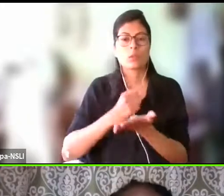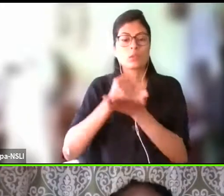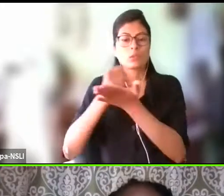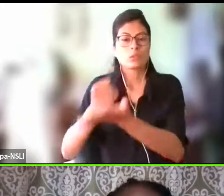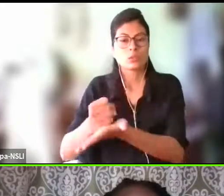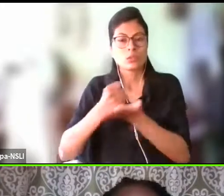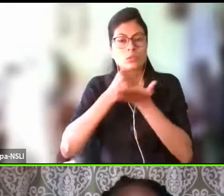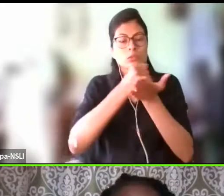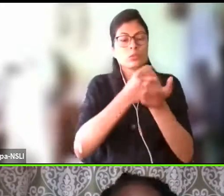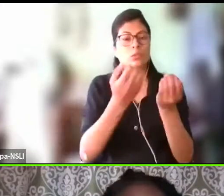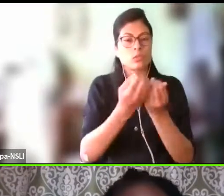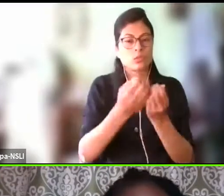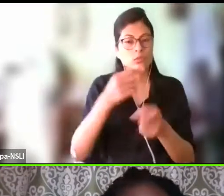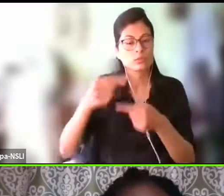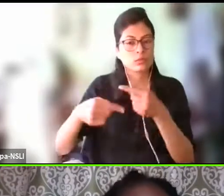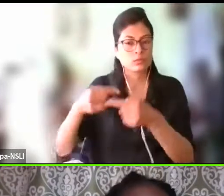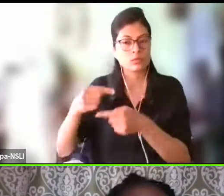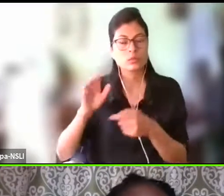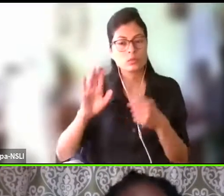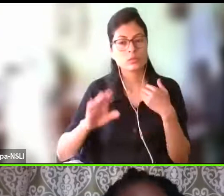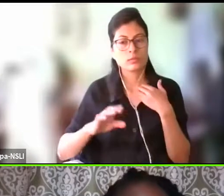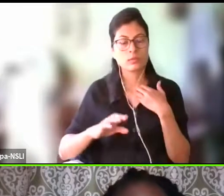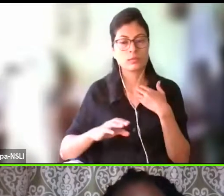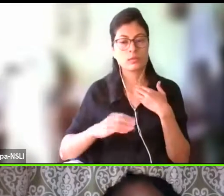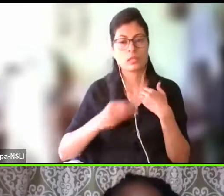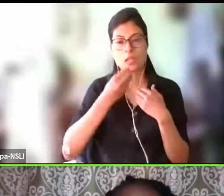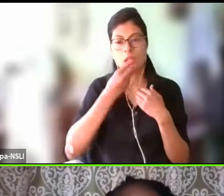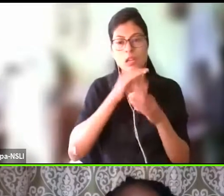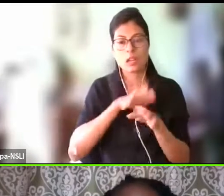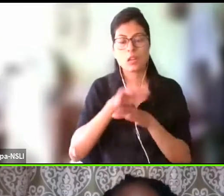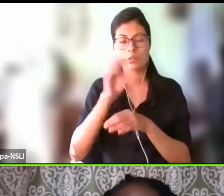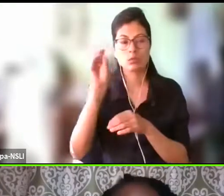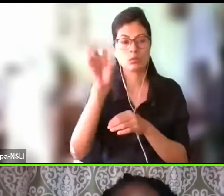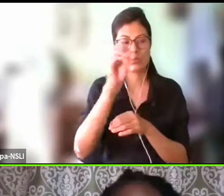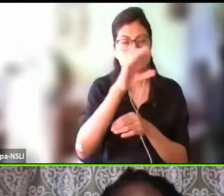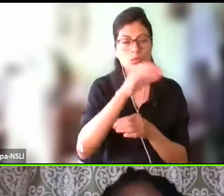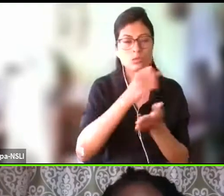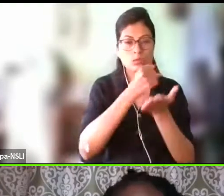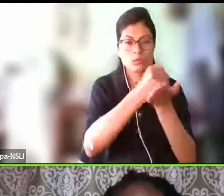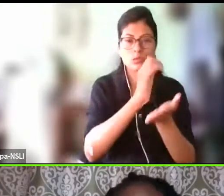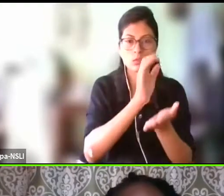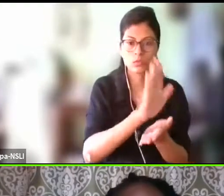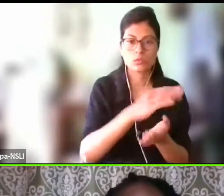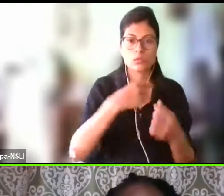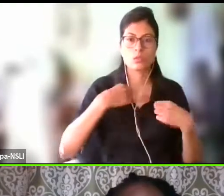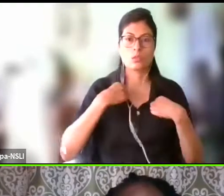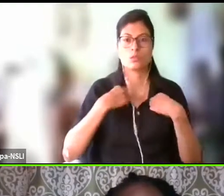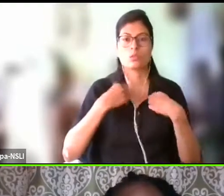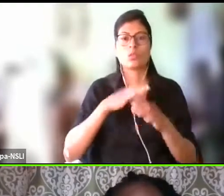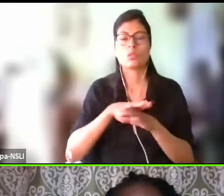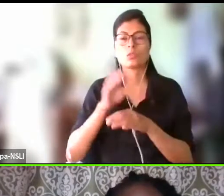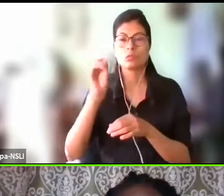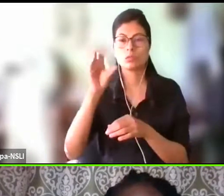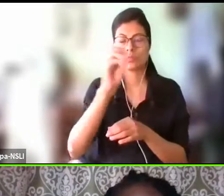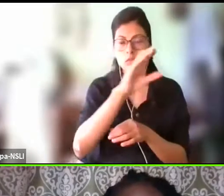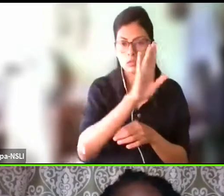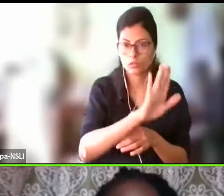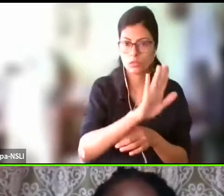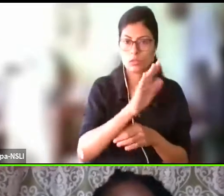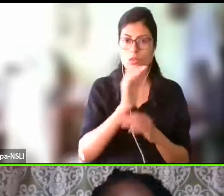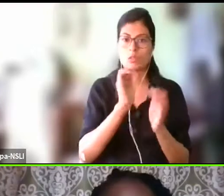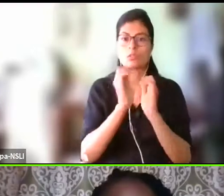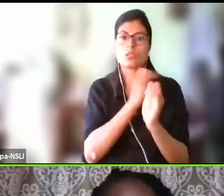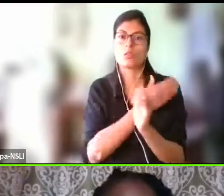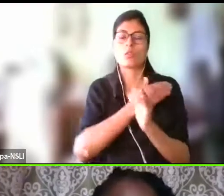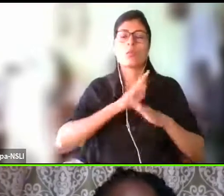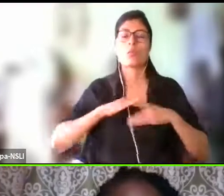helping by providing food packages, clothing, and counseling to the community in this time, because